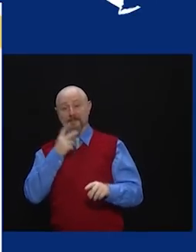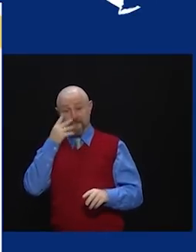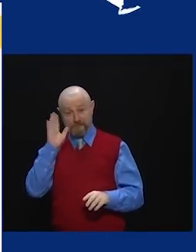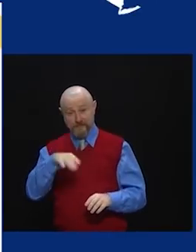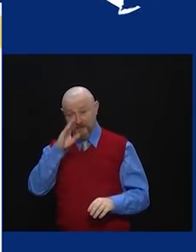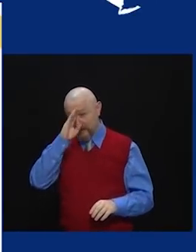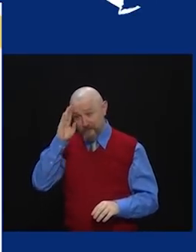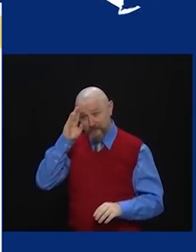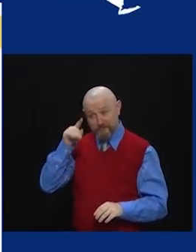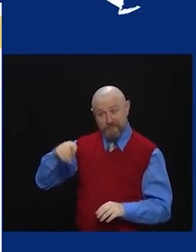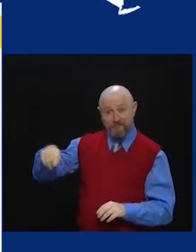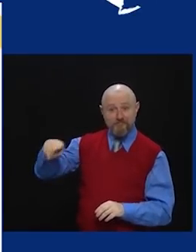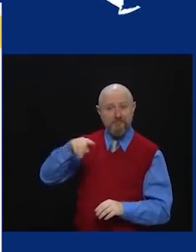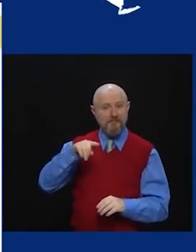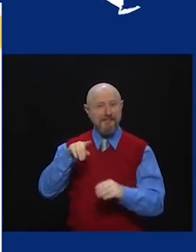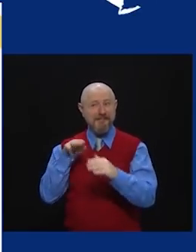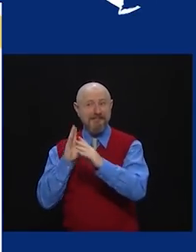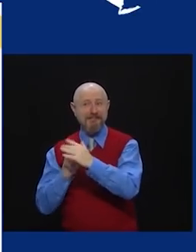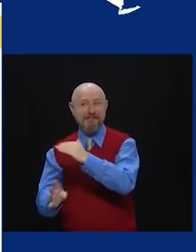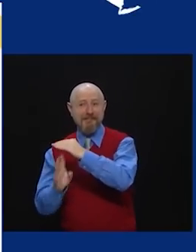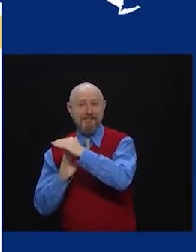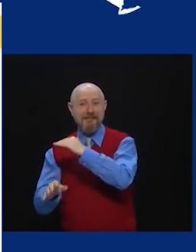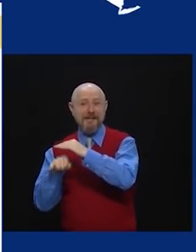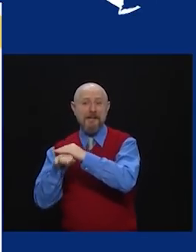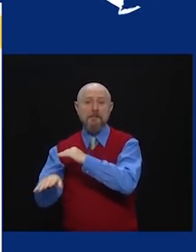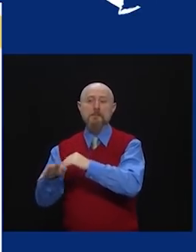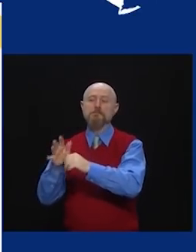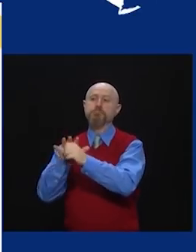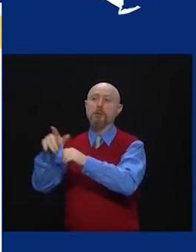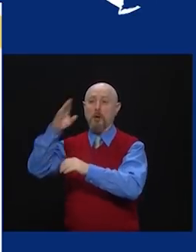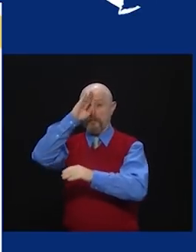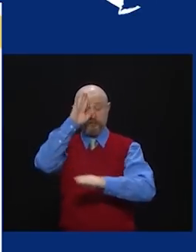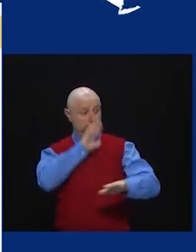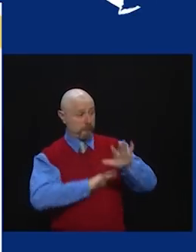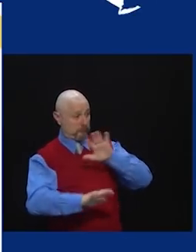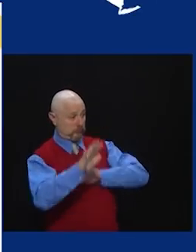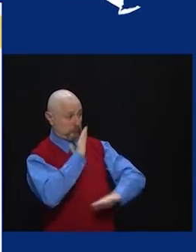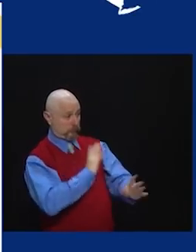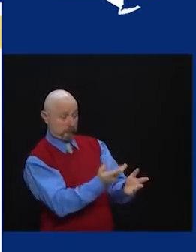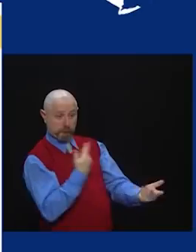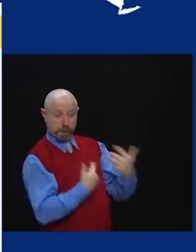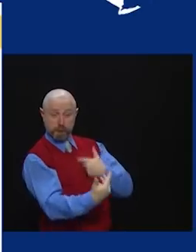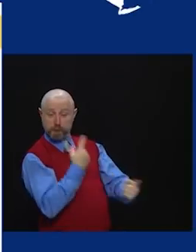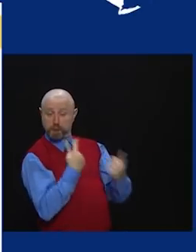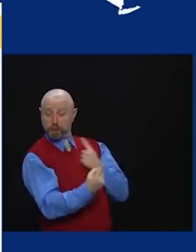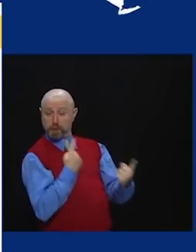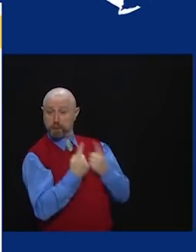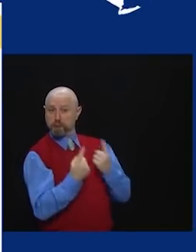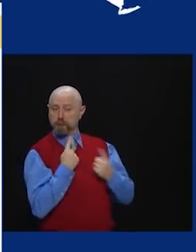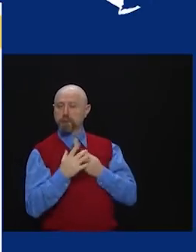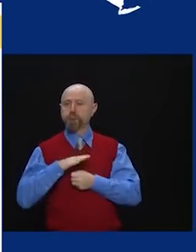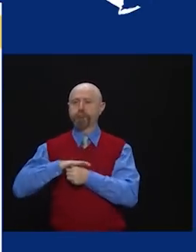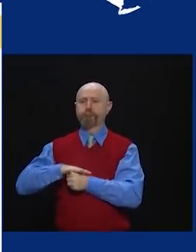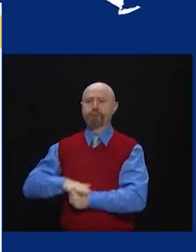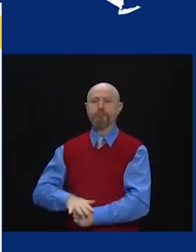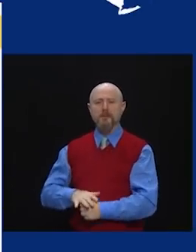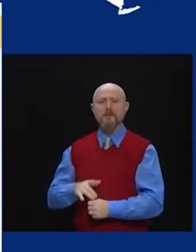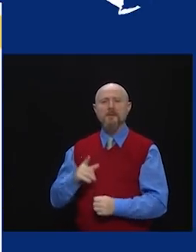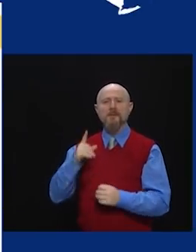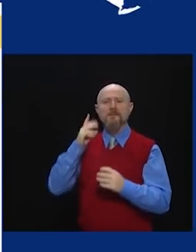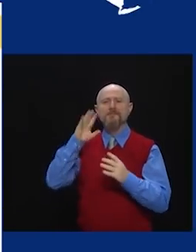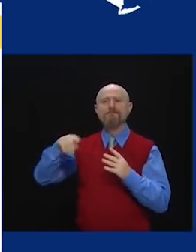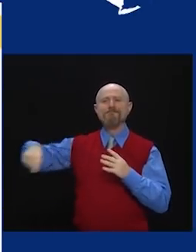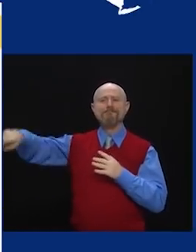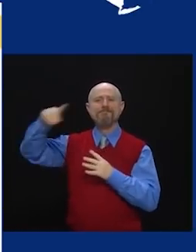healthcare system. Again, I had a chance to go out and meet some people in the North Country, from Plattsburgh